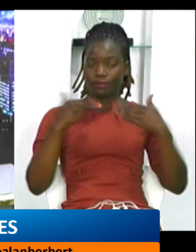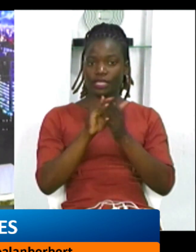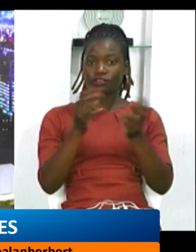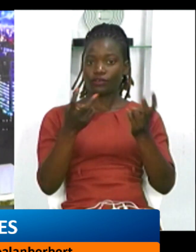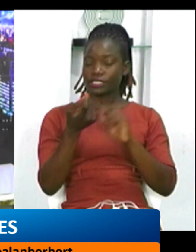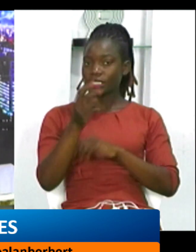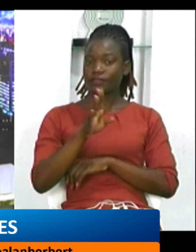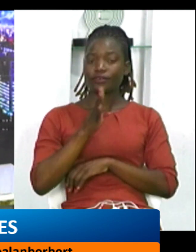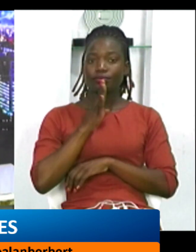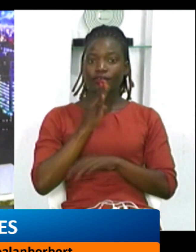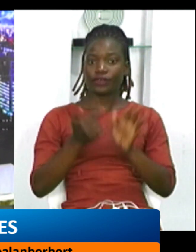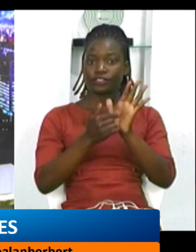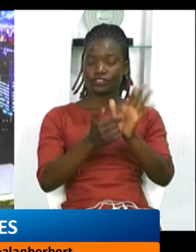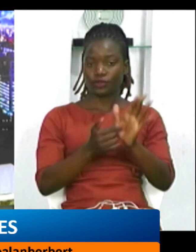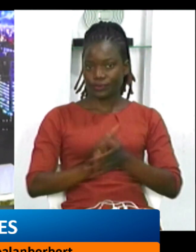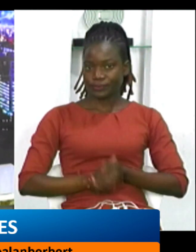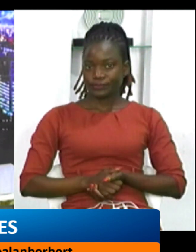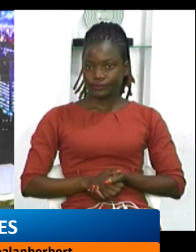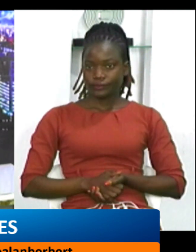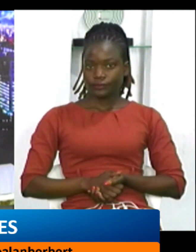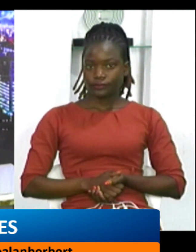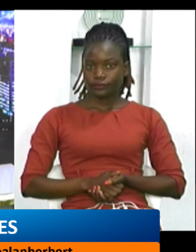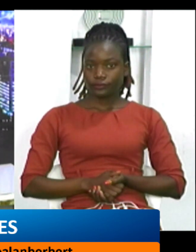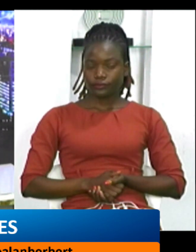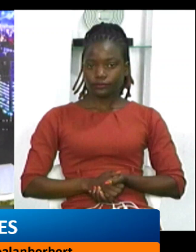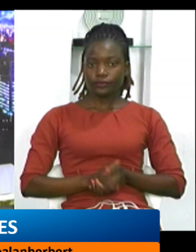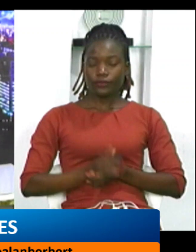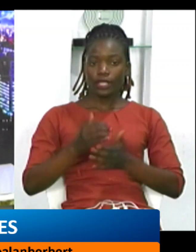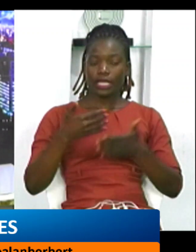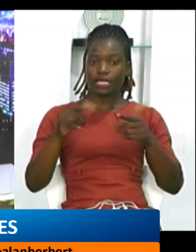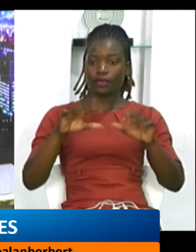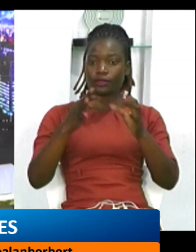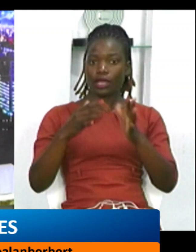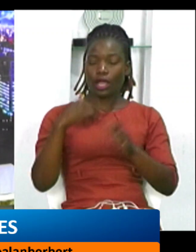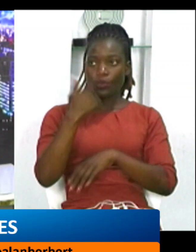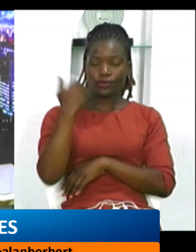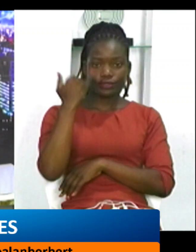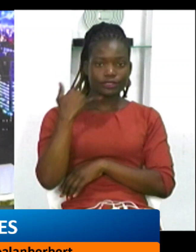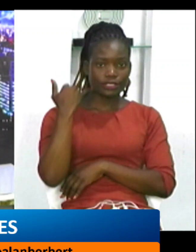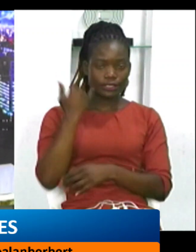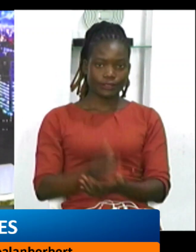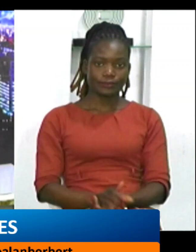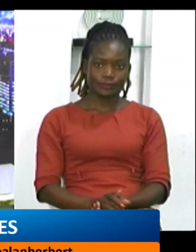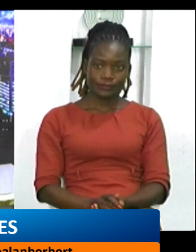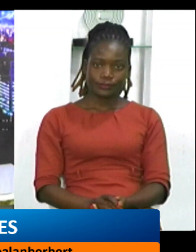Still watching Science Breakfast with me, Alan Herbert. Sign language interpreter is Jedida Wafula.